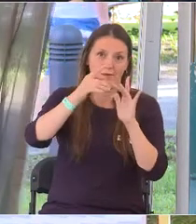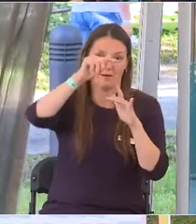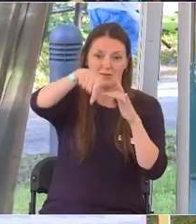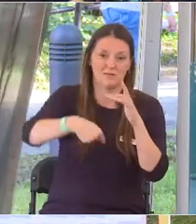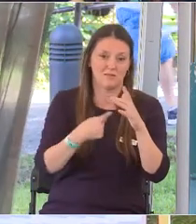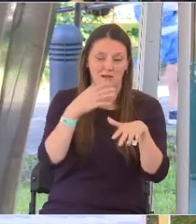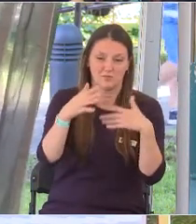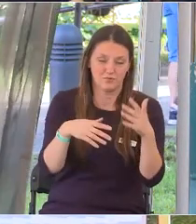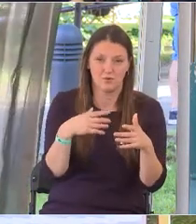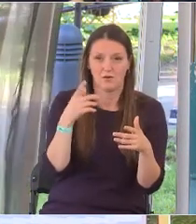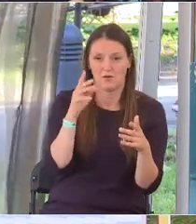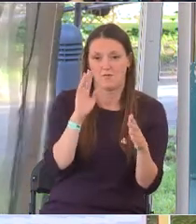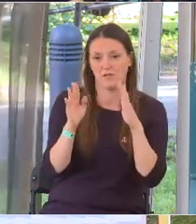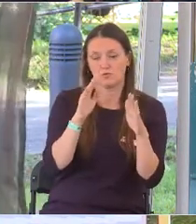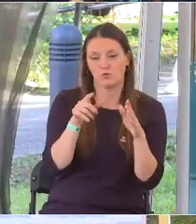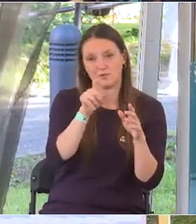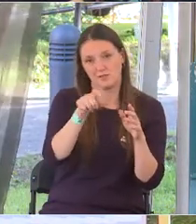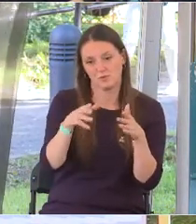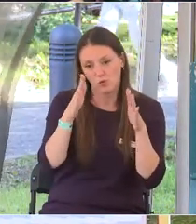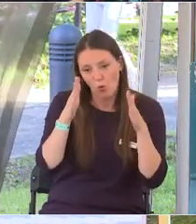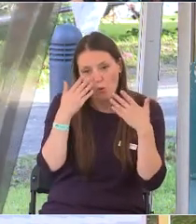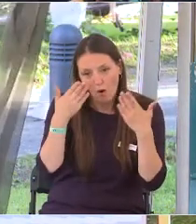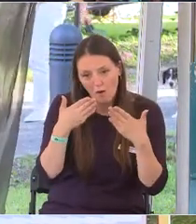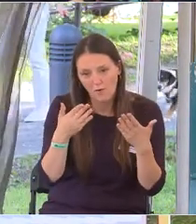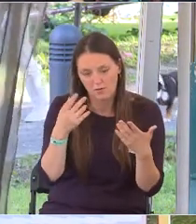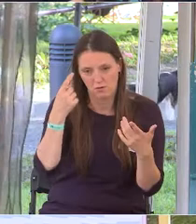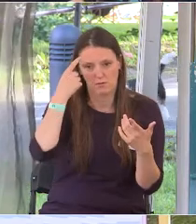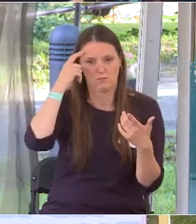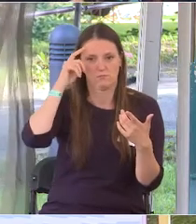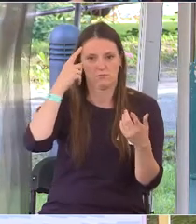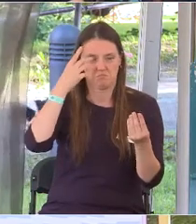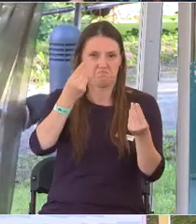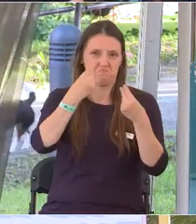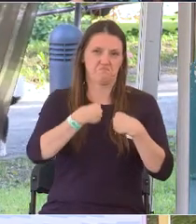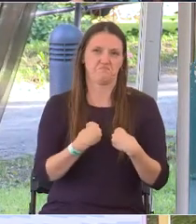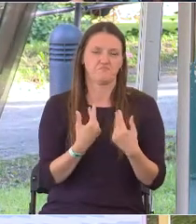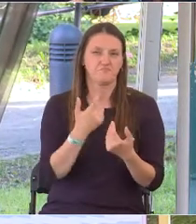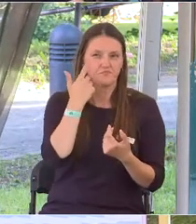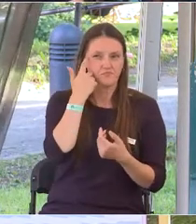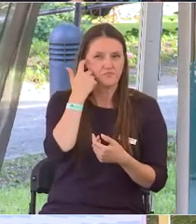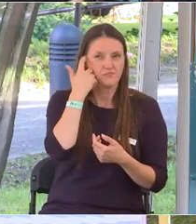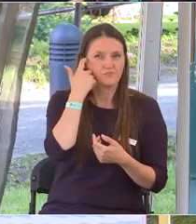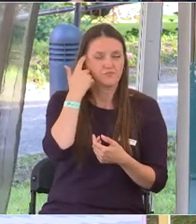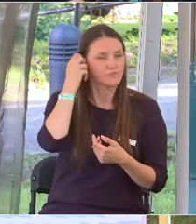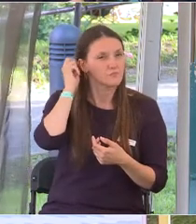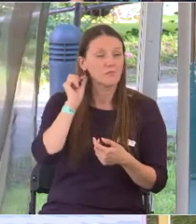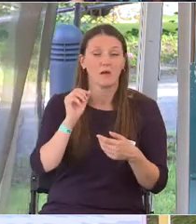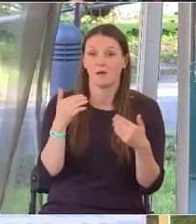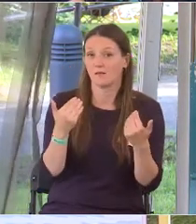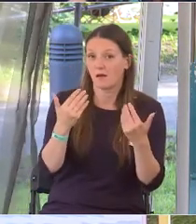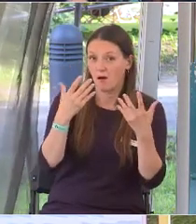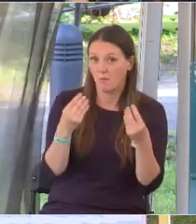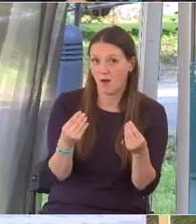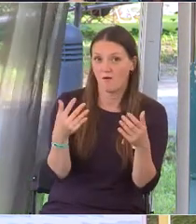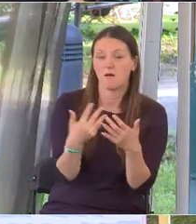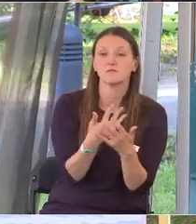to their Facebook, for example. But if you think about nowadays wars, or what we call